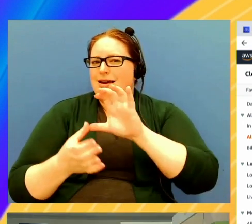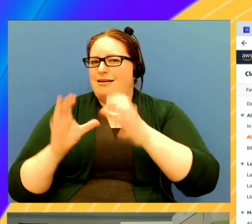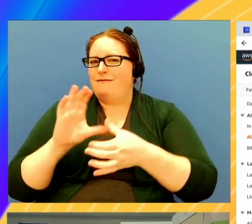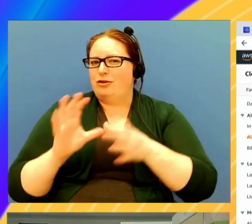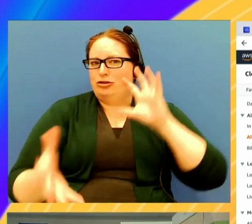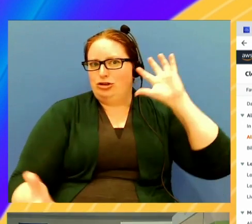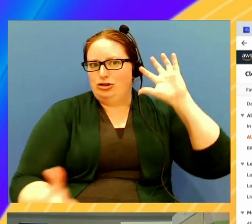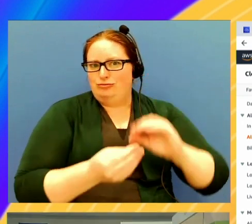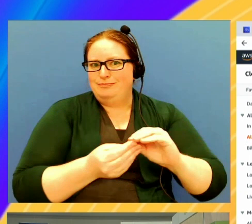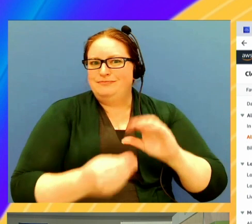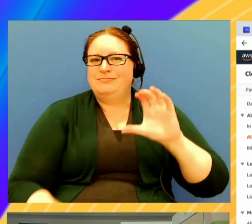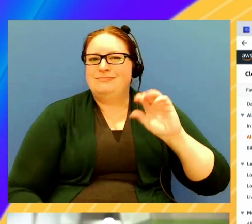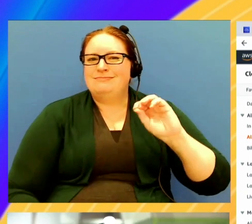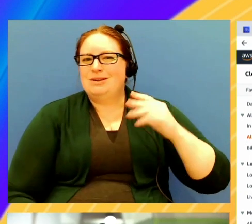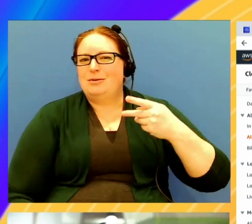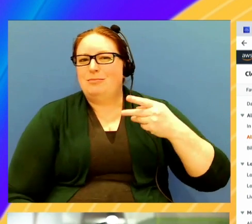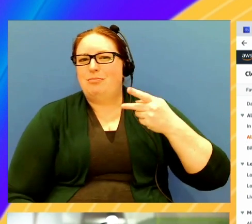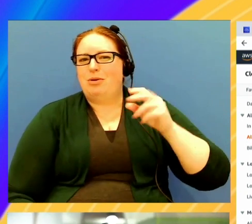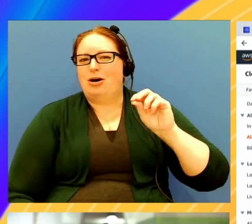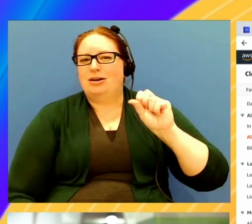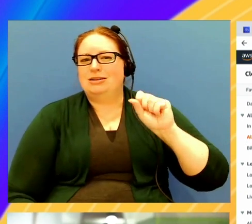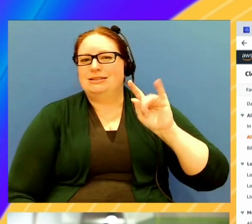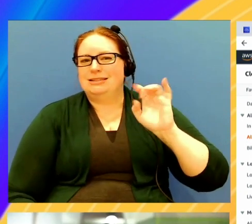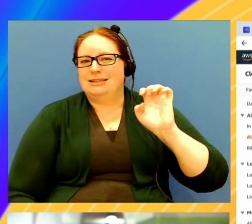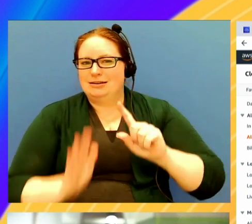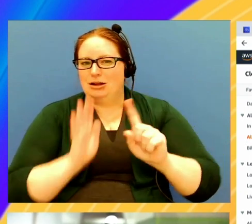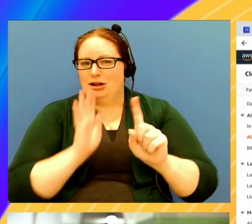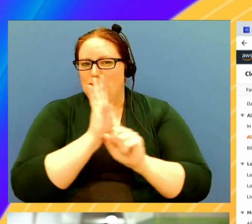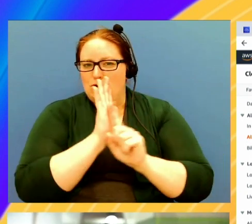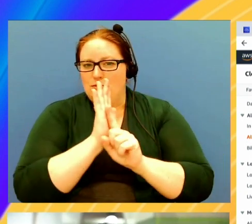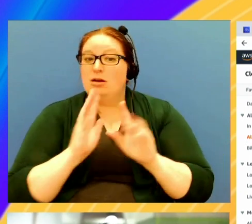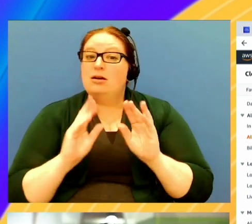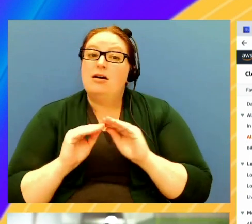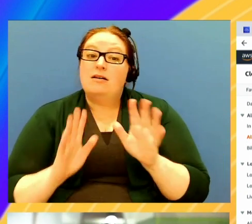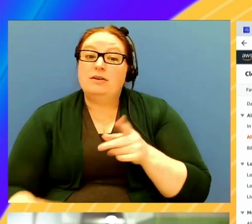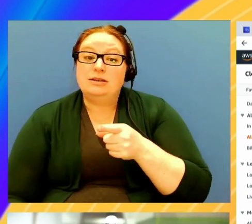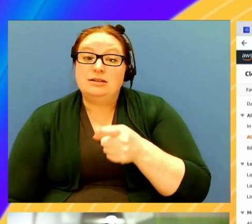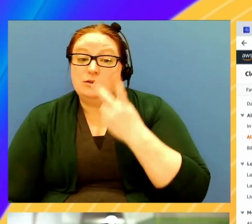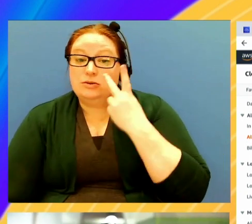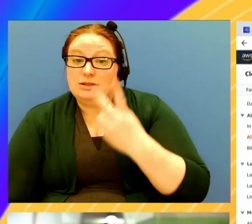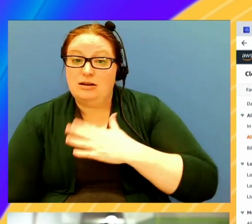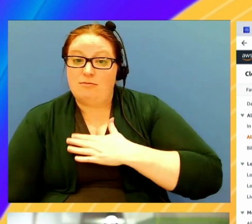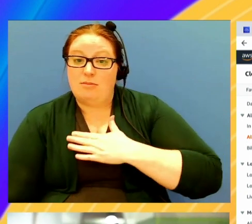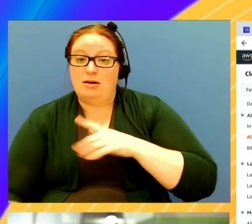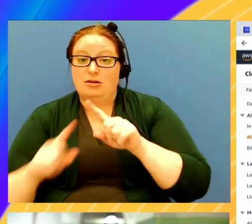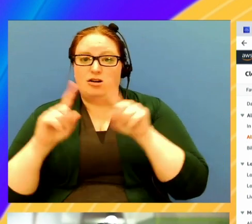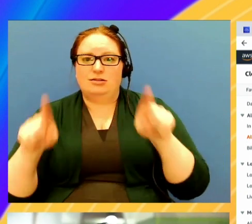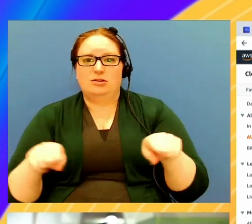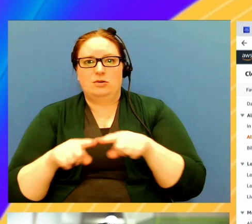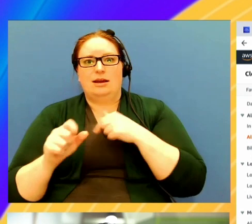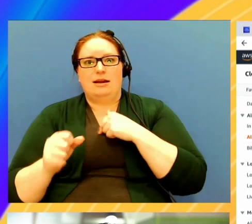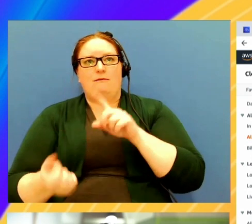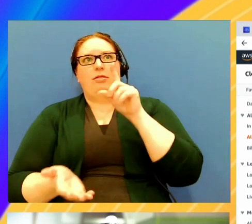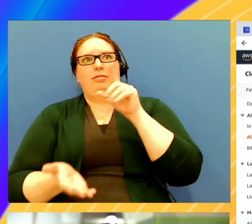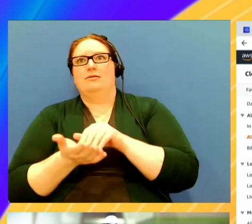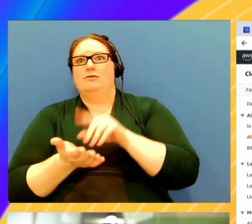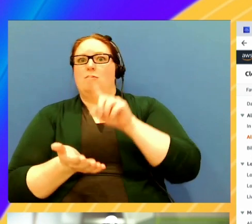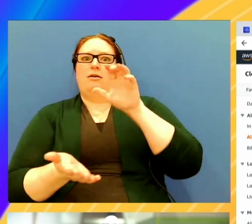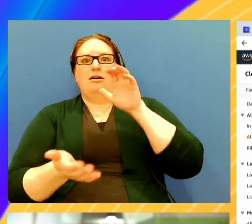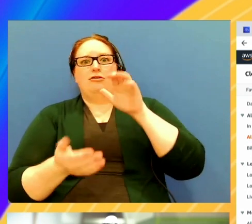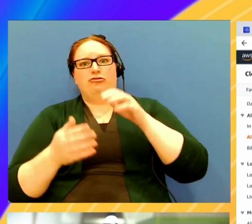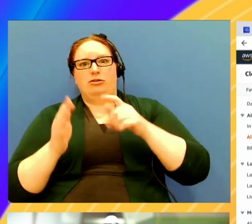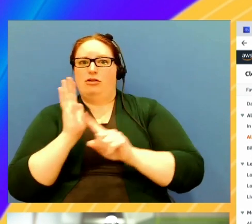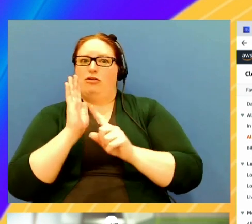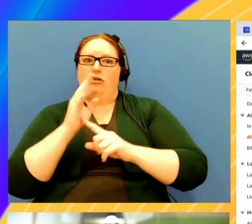have obviously you see on my console, you could be having like thousands or hundreds of alarms on your console